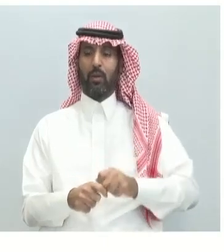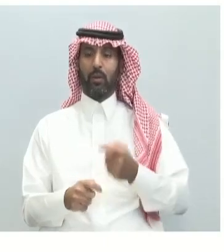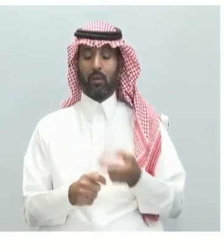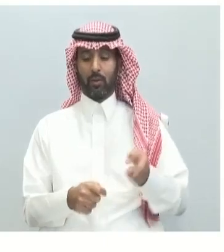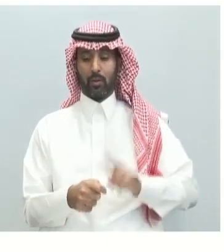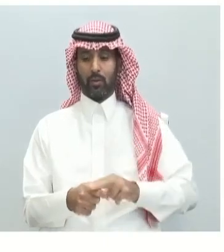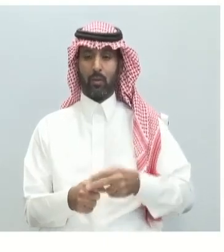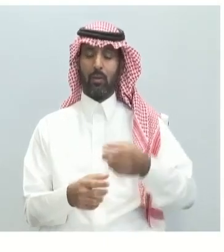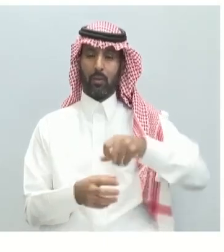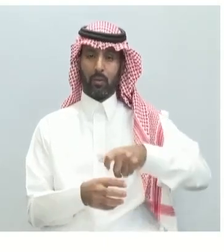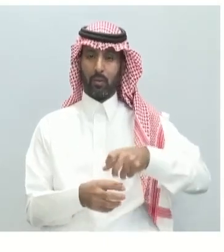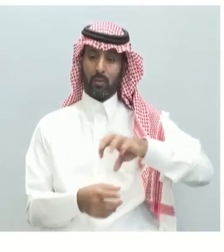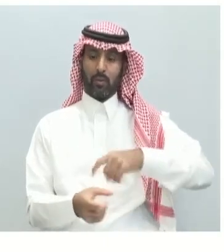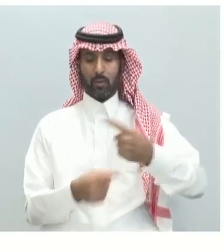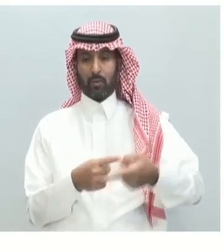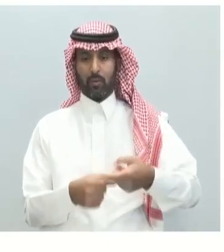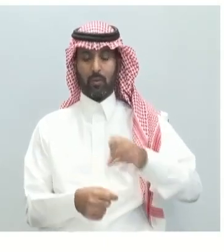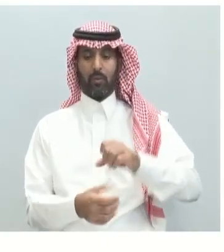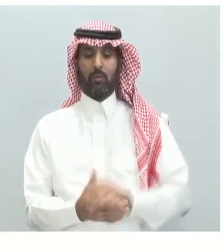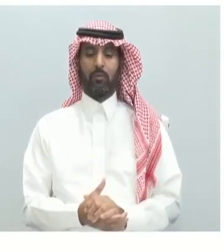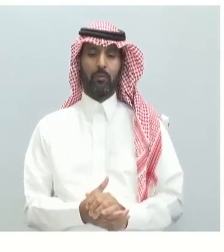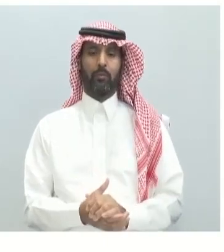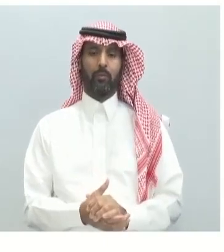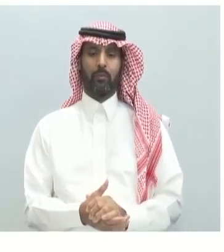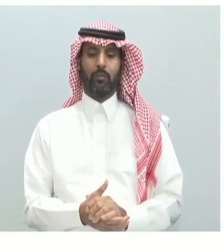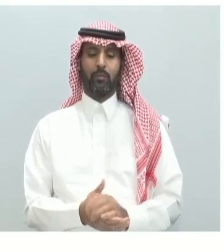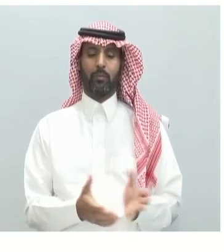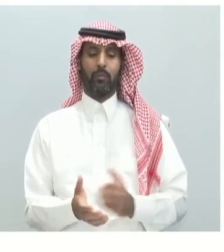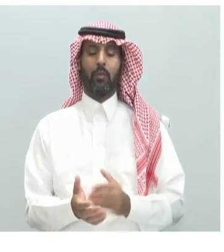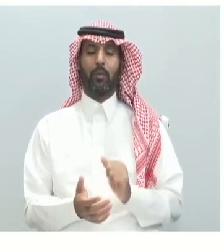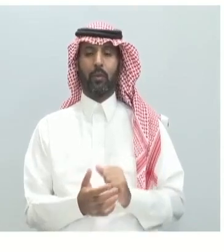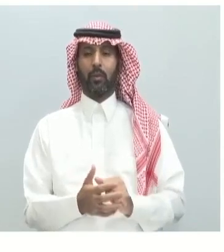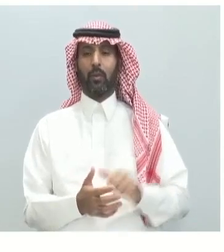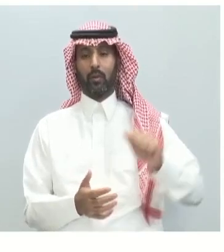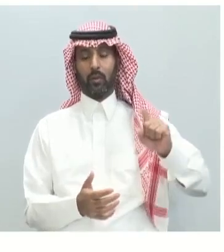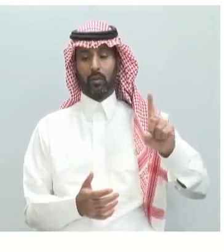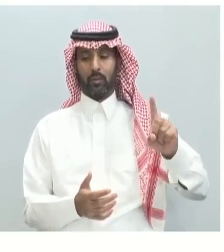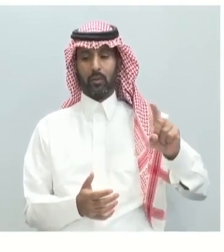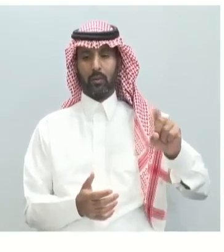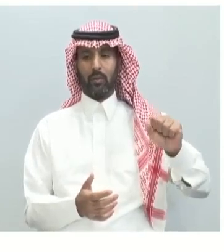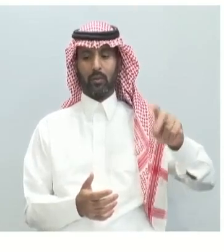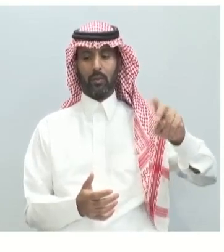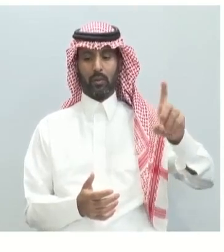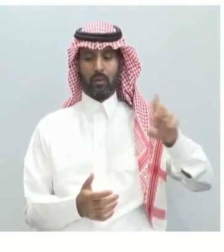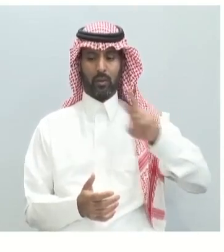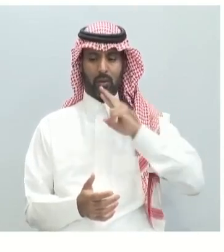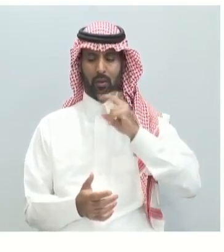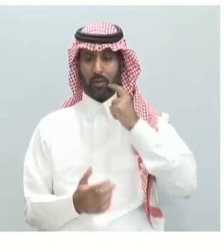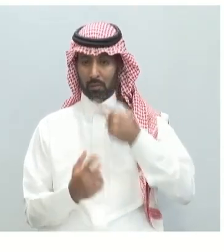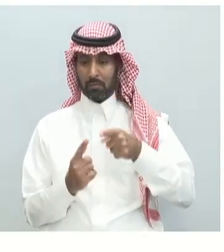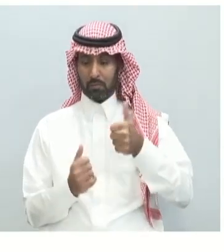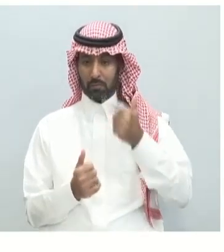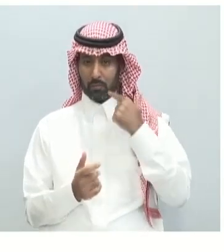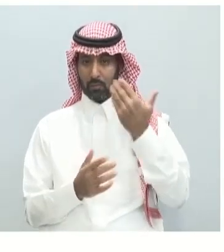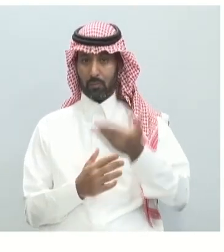reuse the same one over and over? Again, Andrea, well, that's a good start. But don't you think